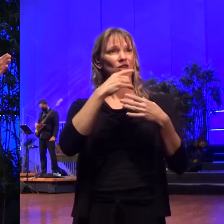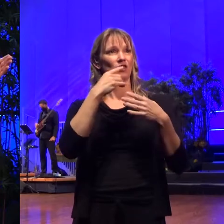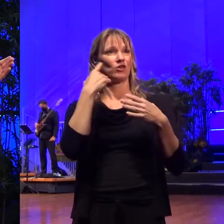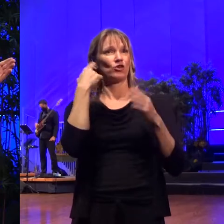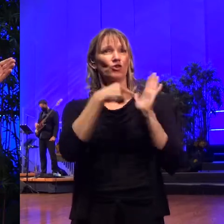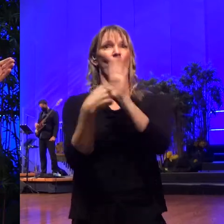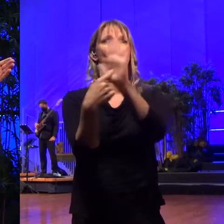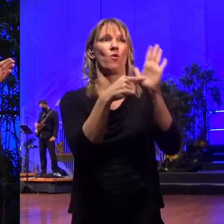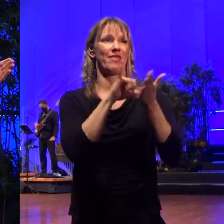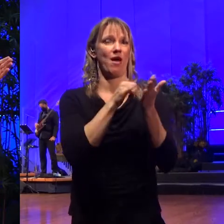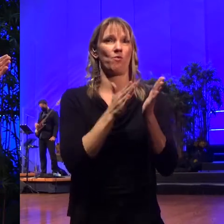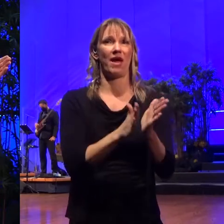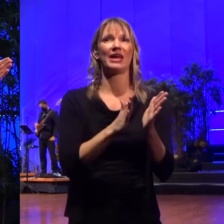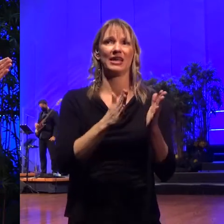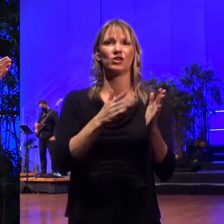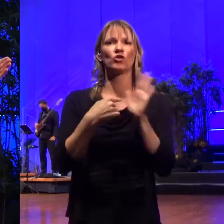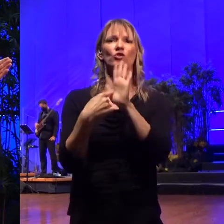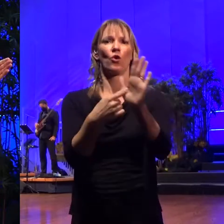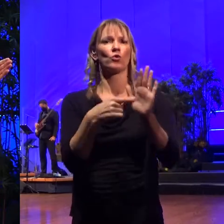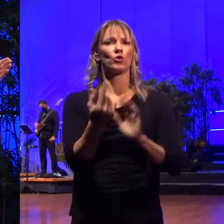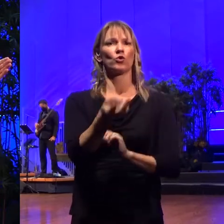two sides at war.